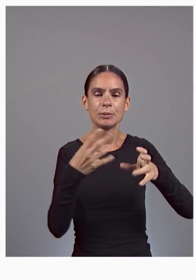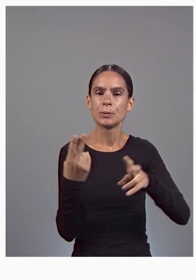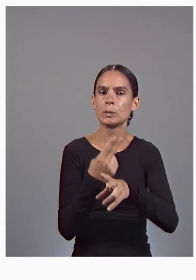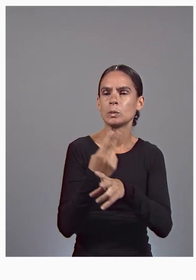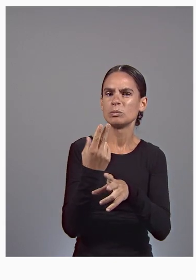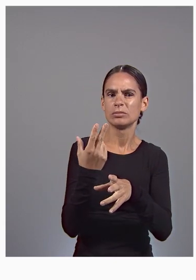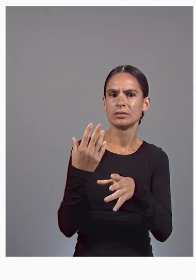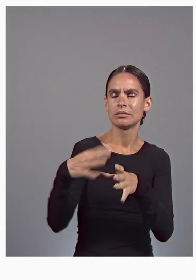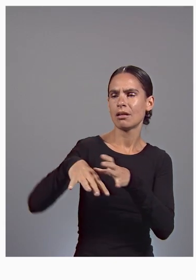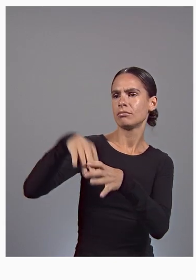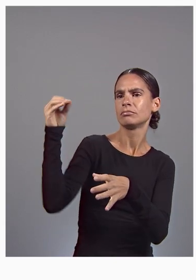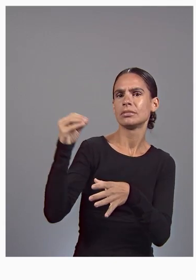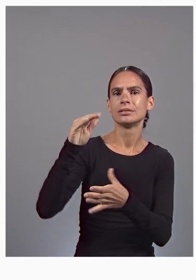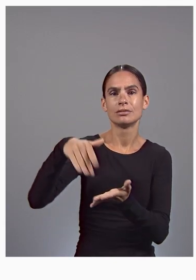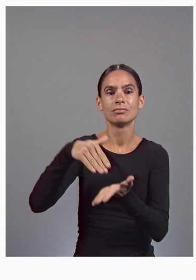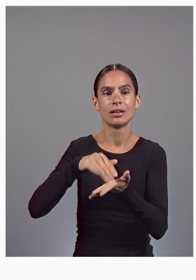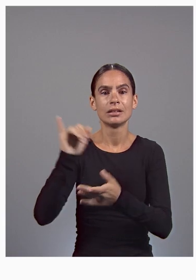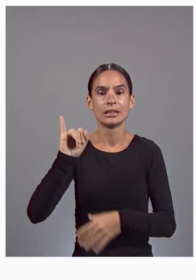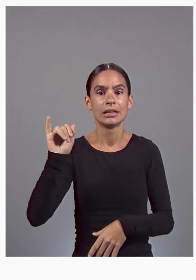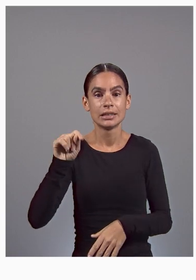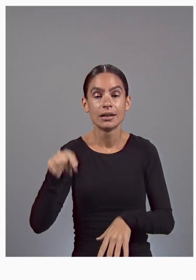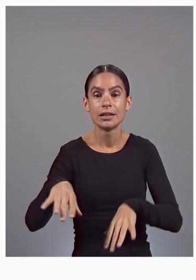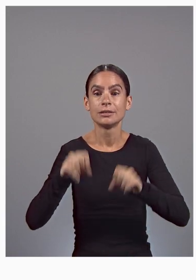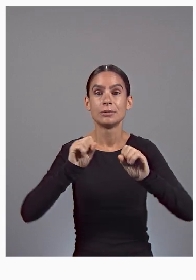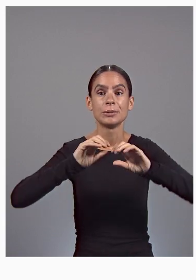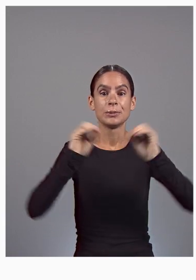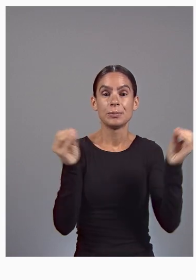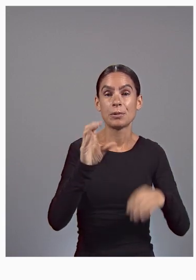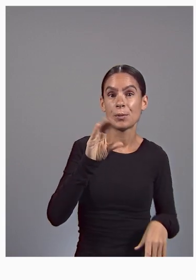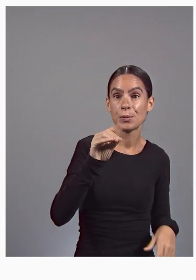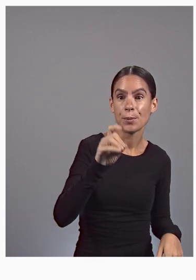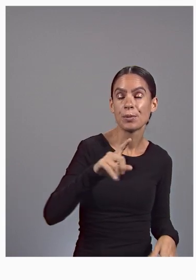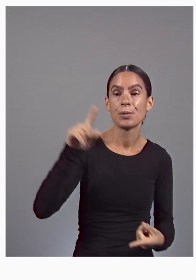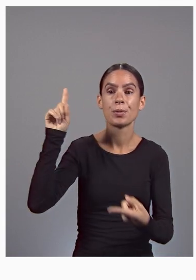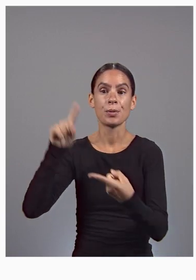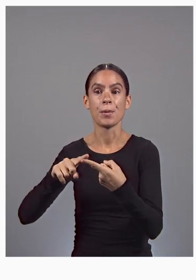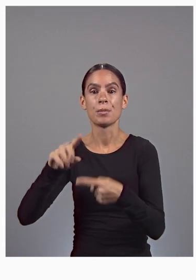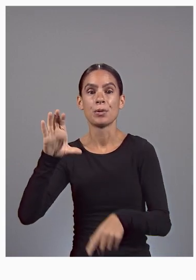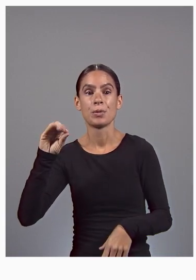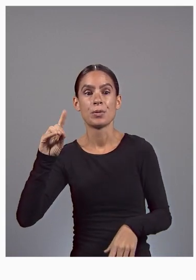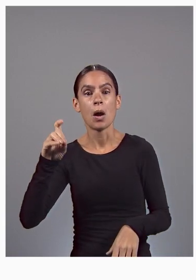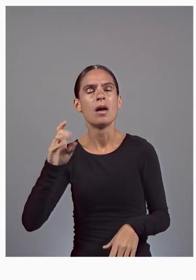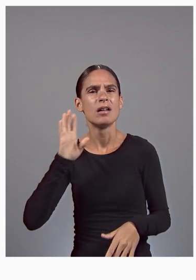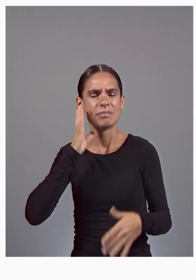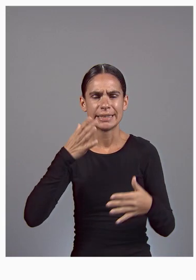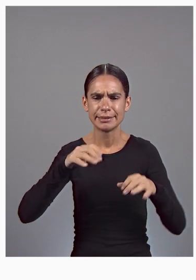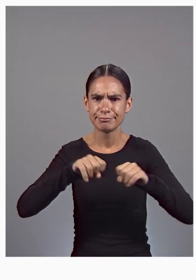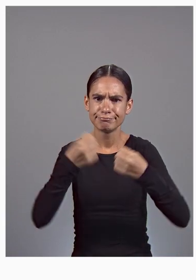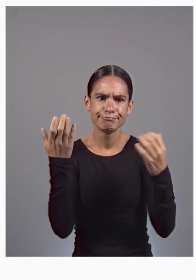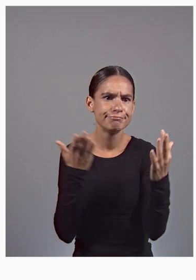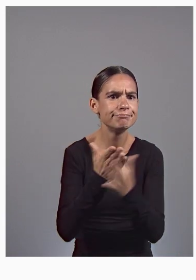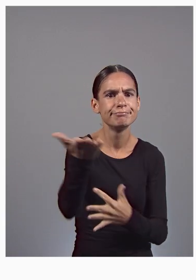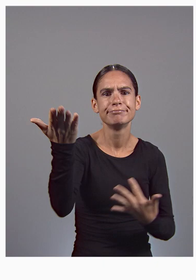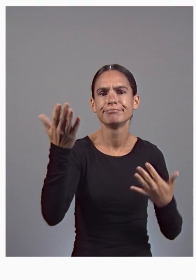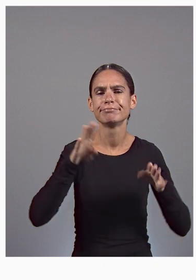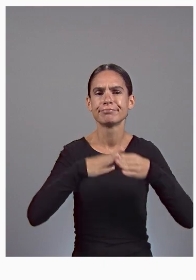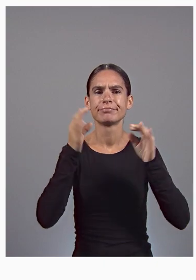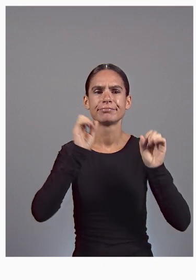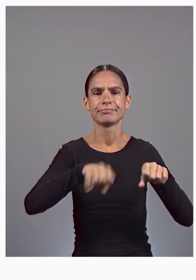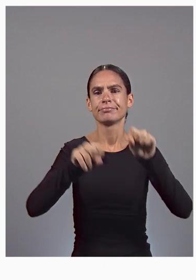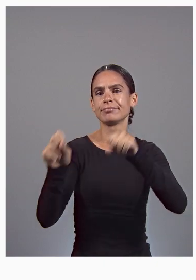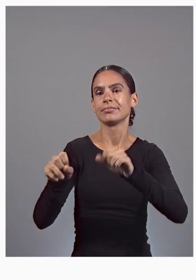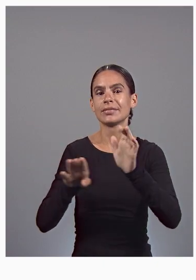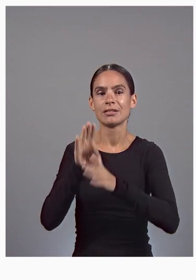IT. The adoption of no-code and low-code tools will unlock this potential by making the development process